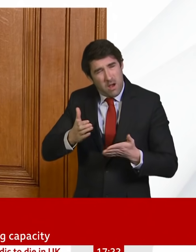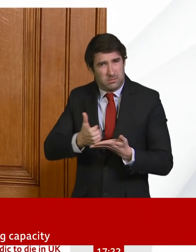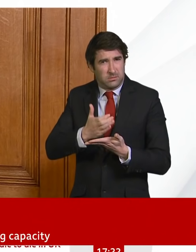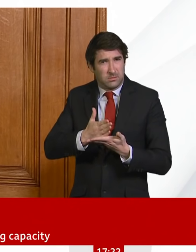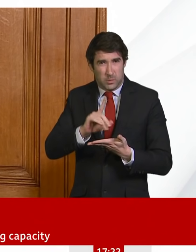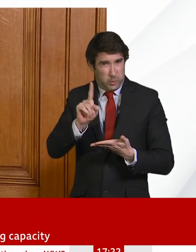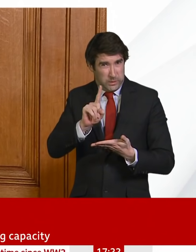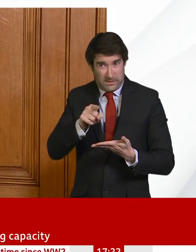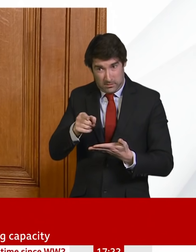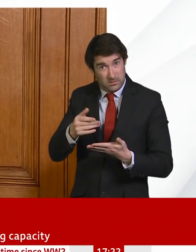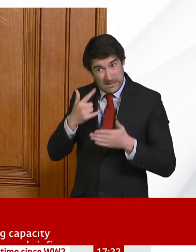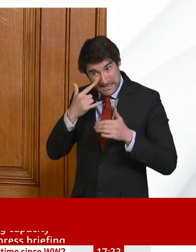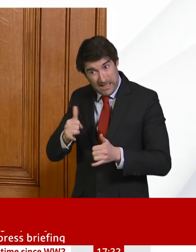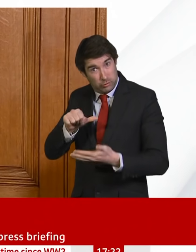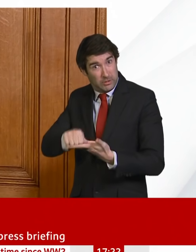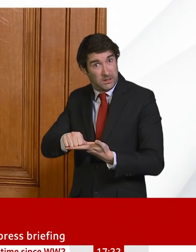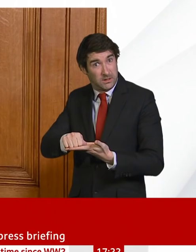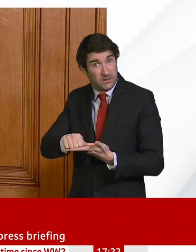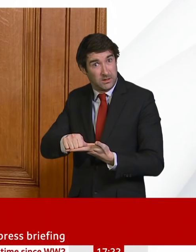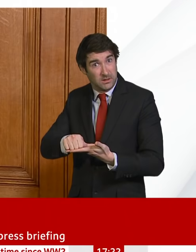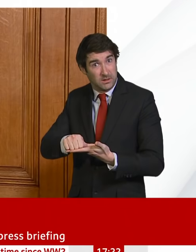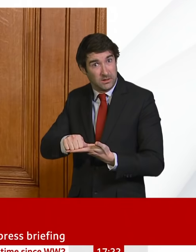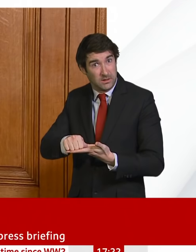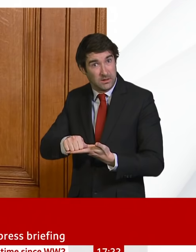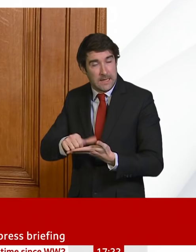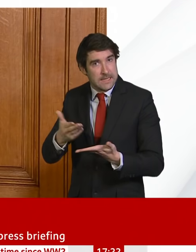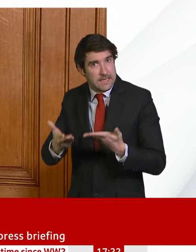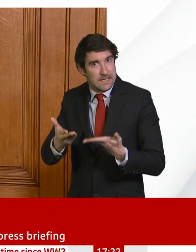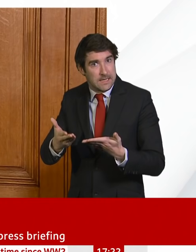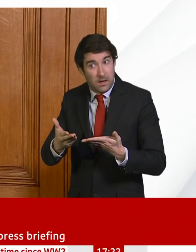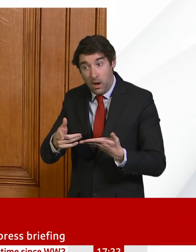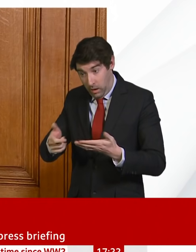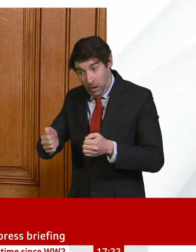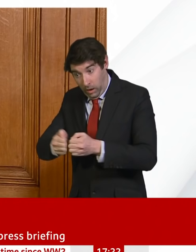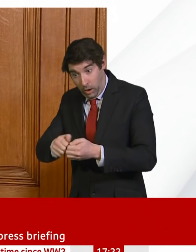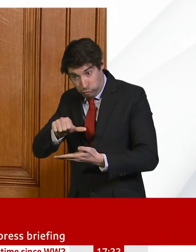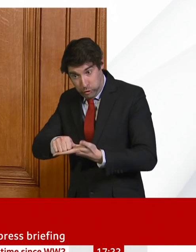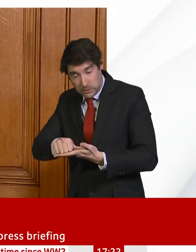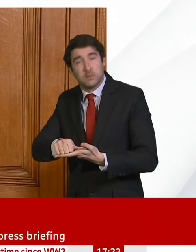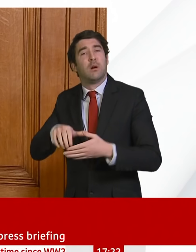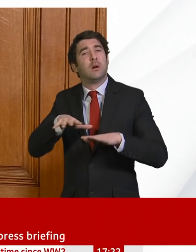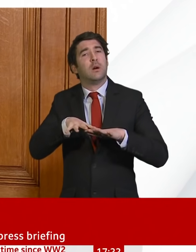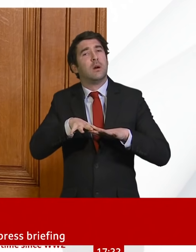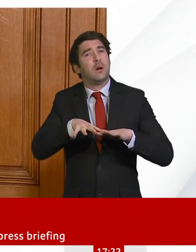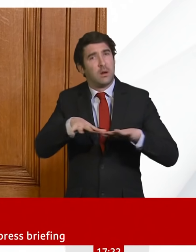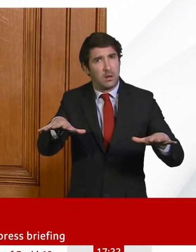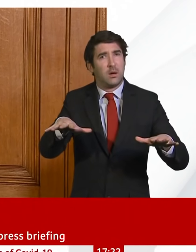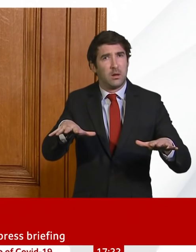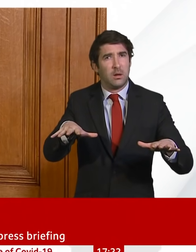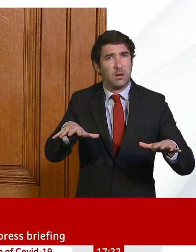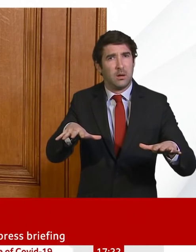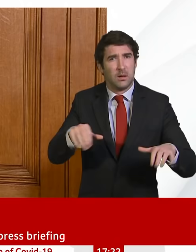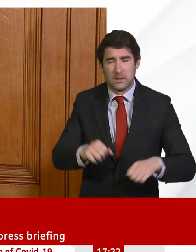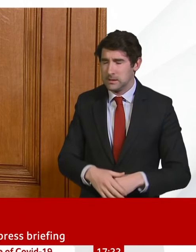will perhaps use different techniques. In the beginning, at the containment phase, this was very